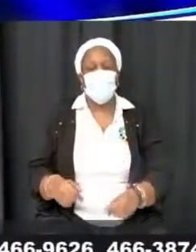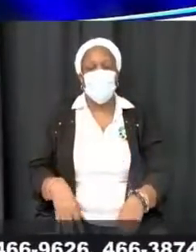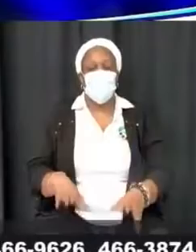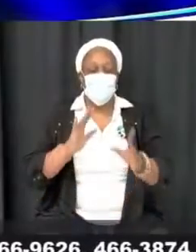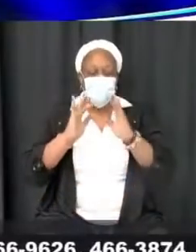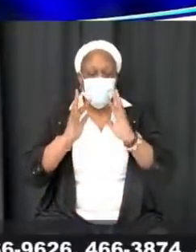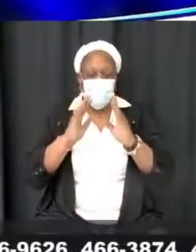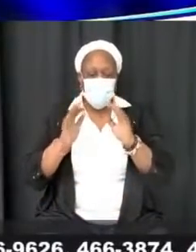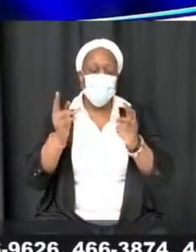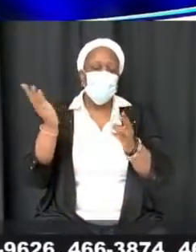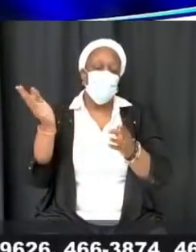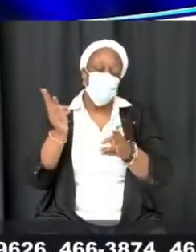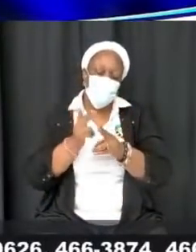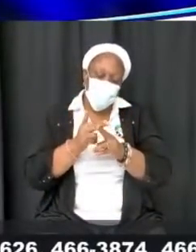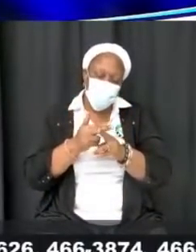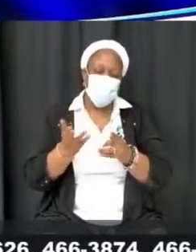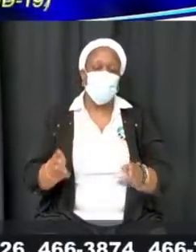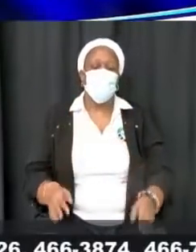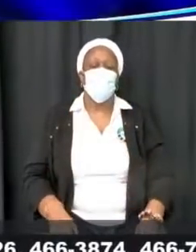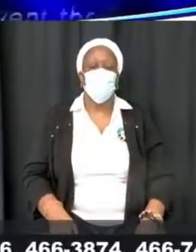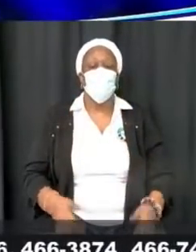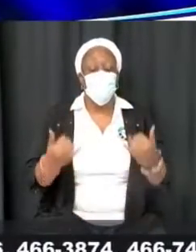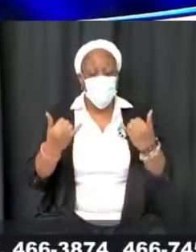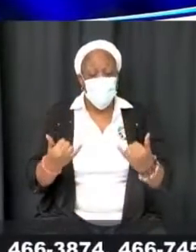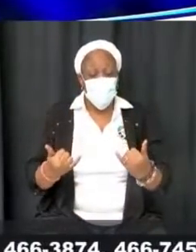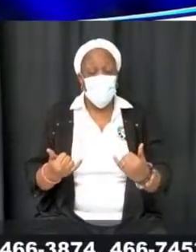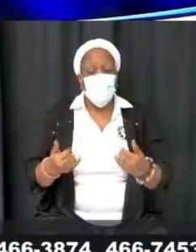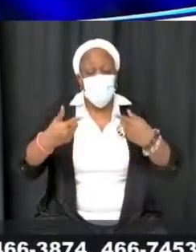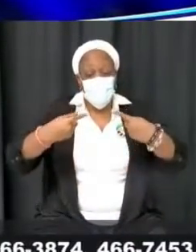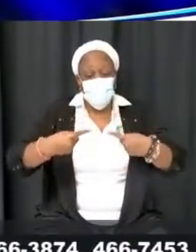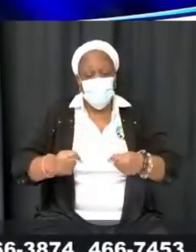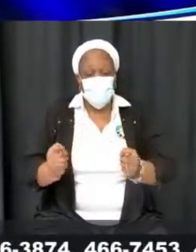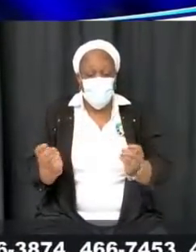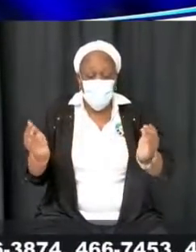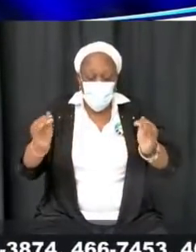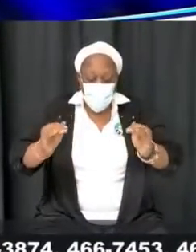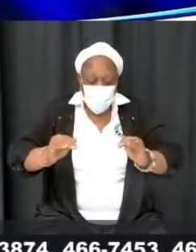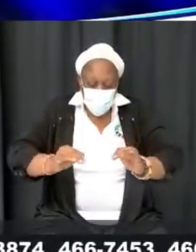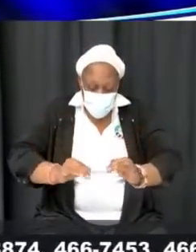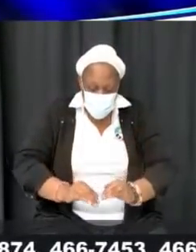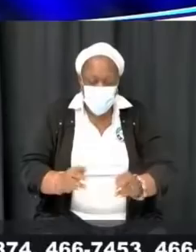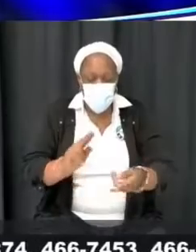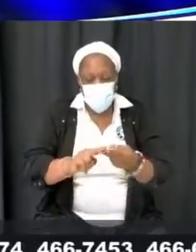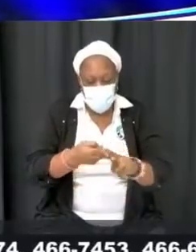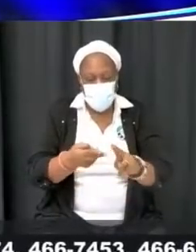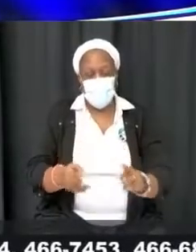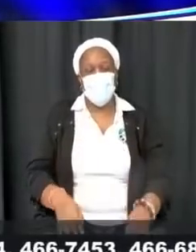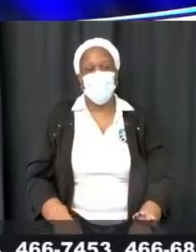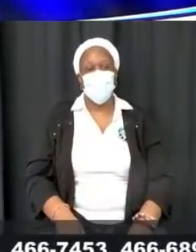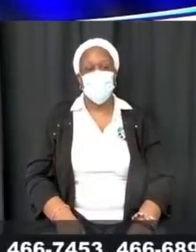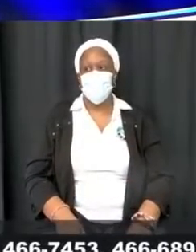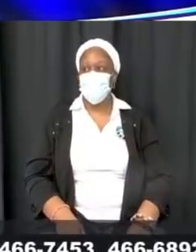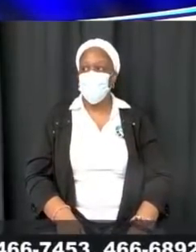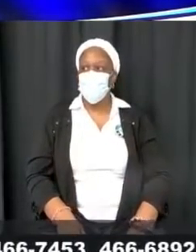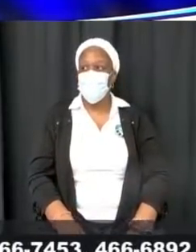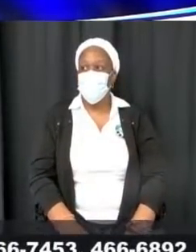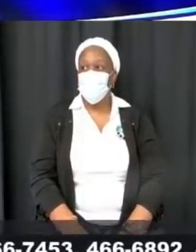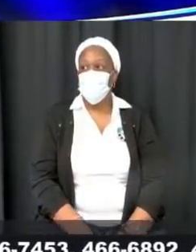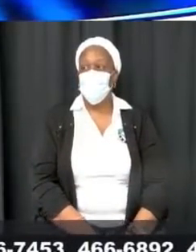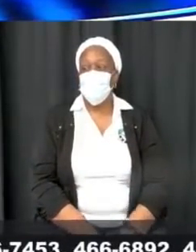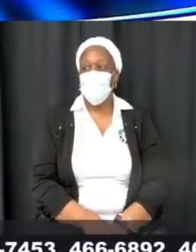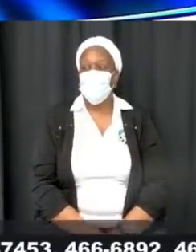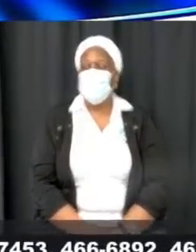Thank you, Minister Byron Nisbet. This next question, can you tell us if all of